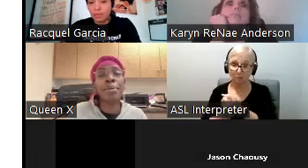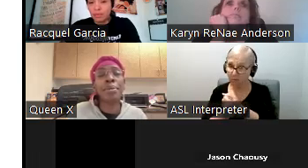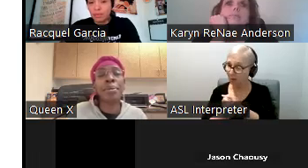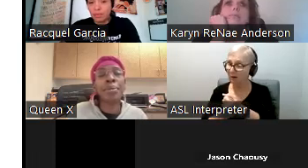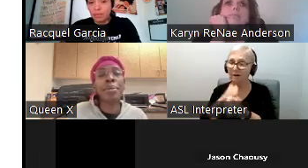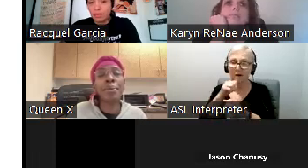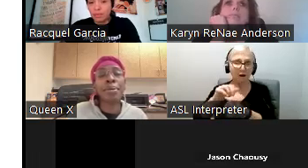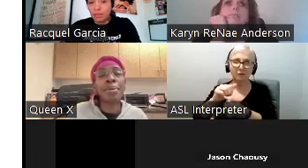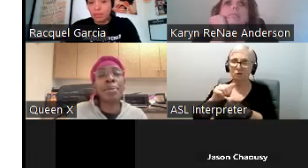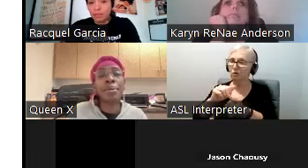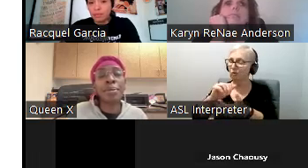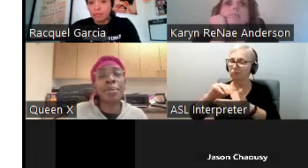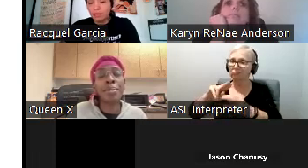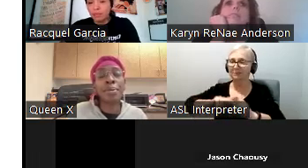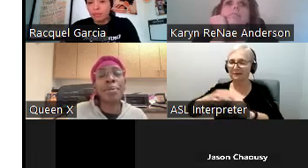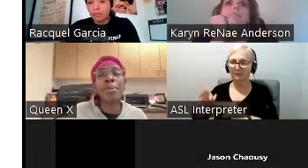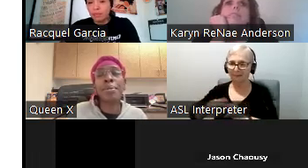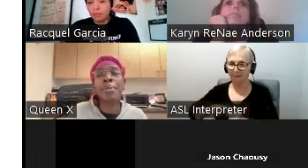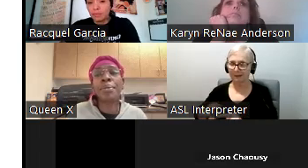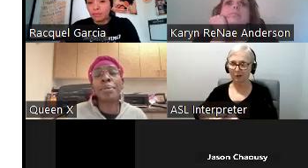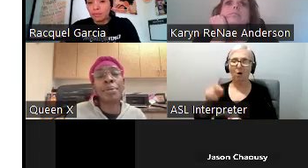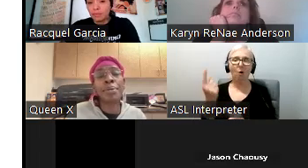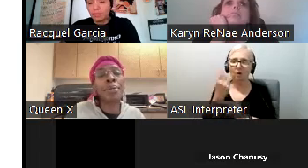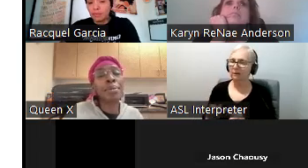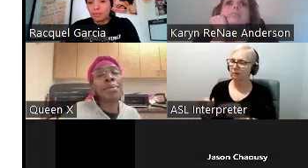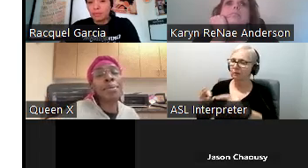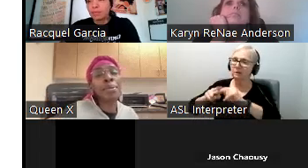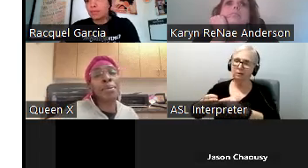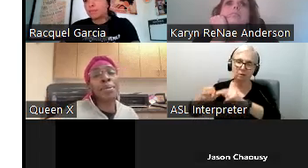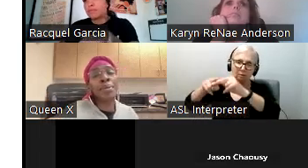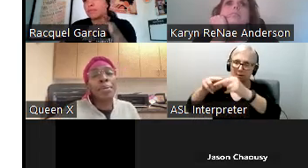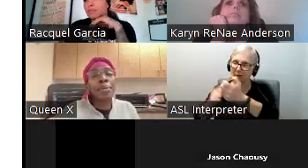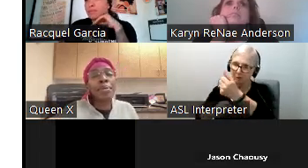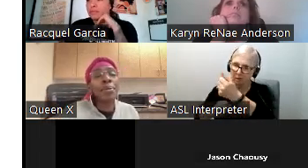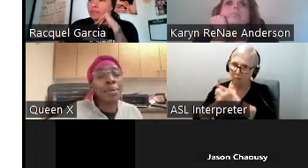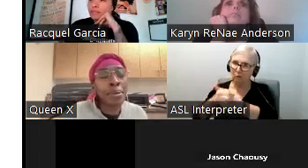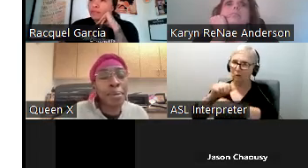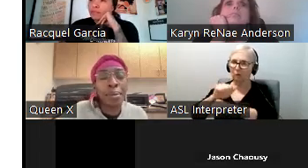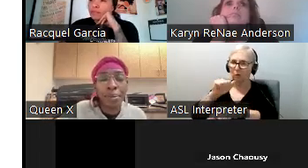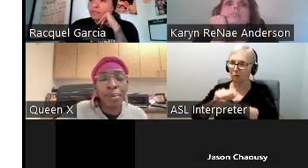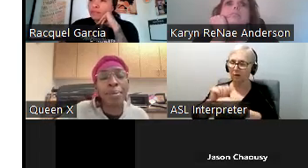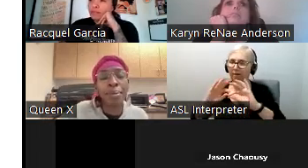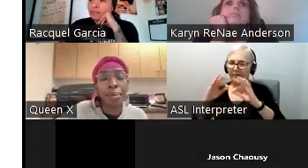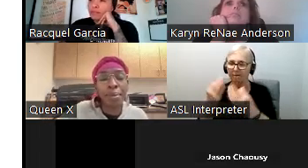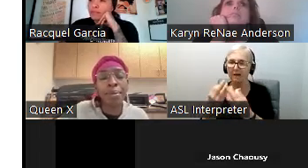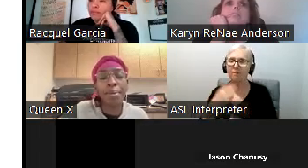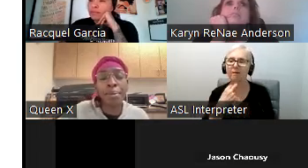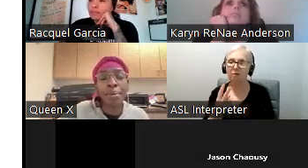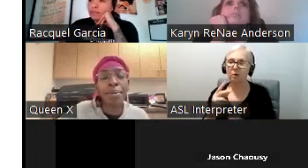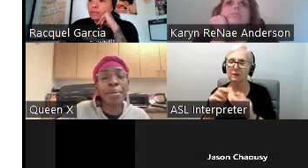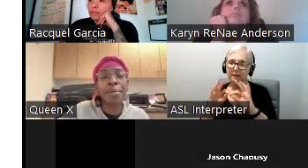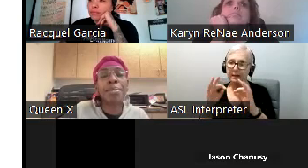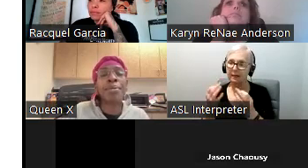away from the advisory council, but only to enhance and support the work of the Family Voice Council.